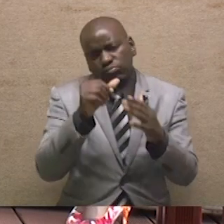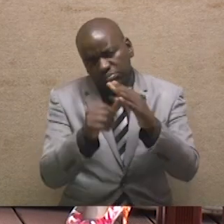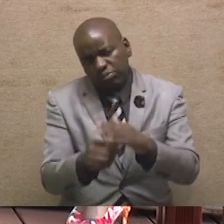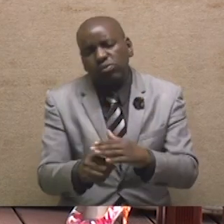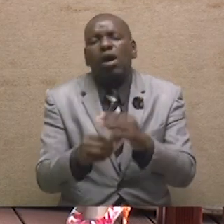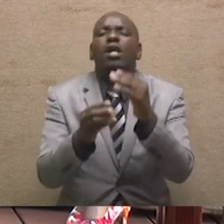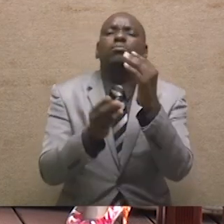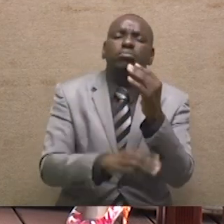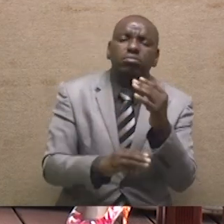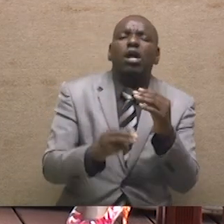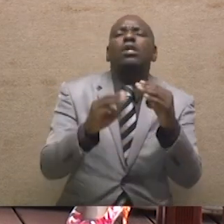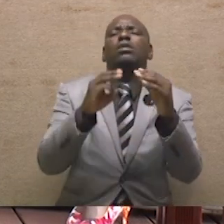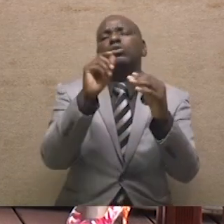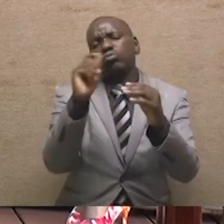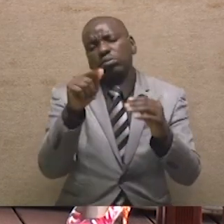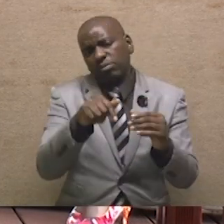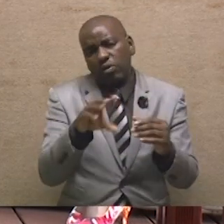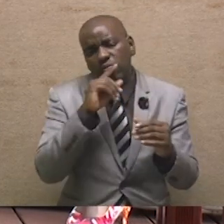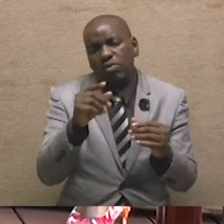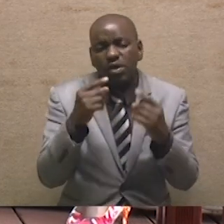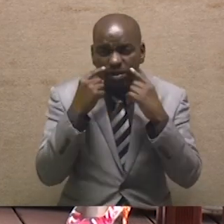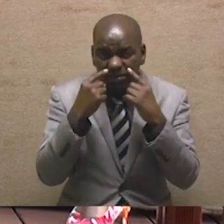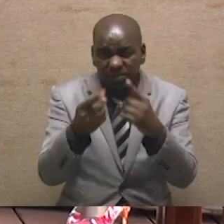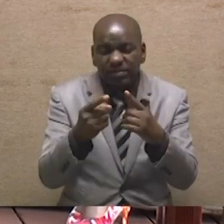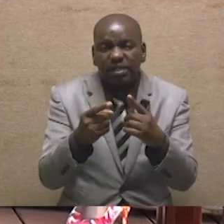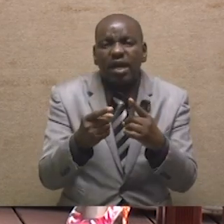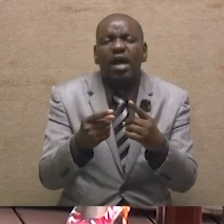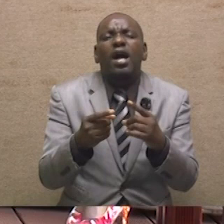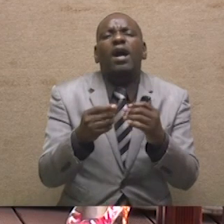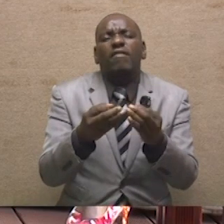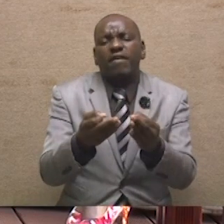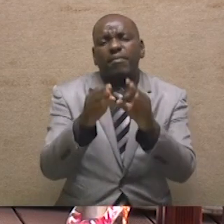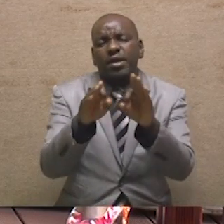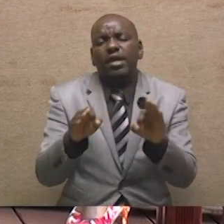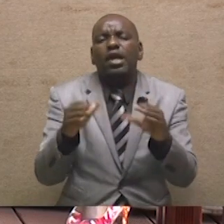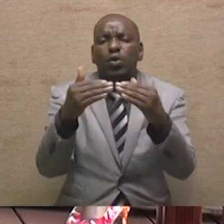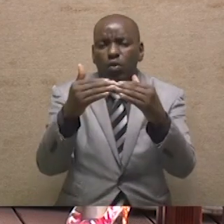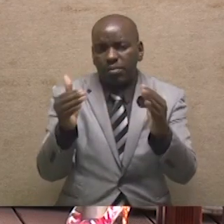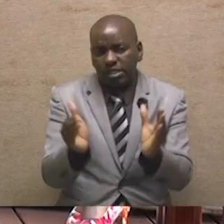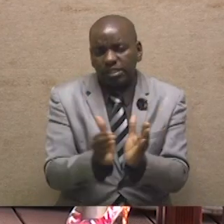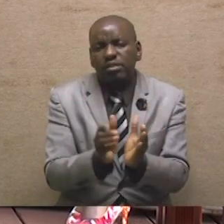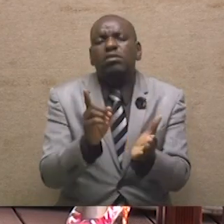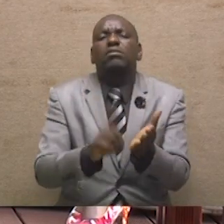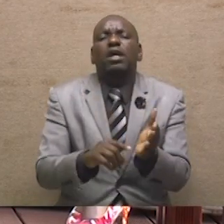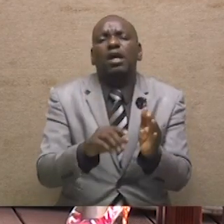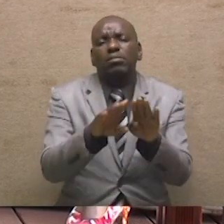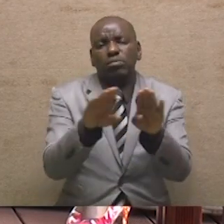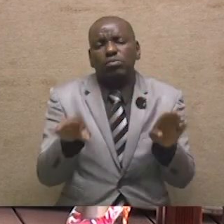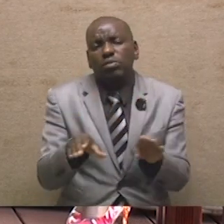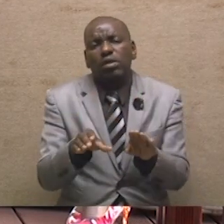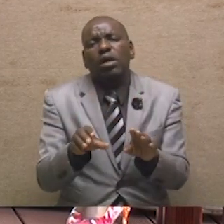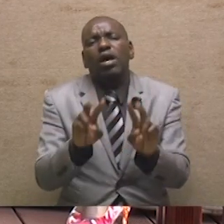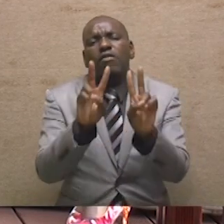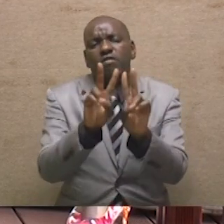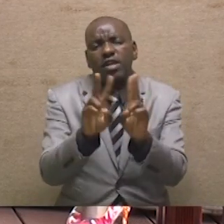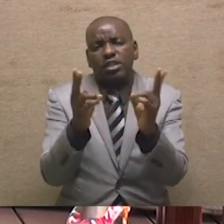schools? Definitely. Well, come back to reality, if I may come in, and look at a farming community recently